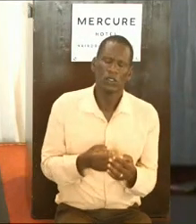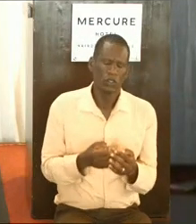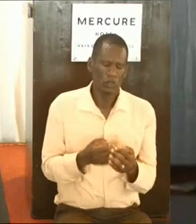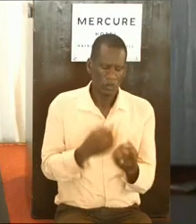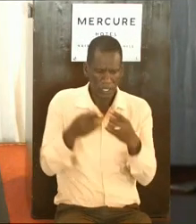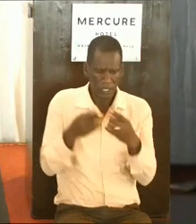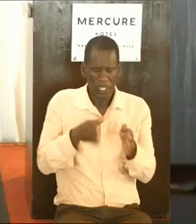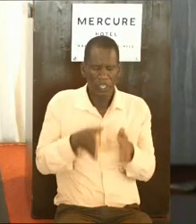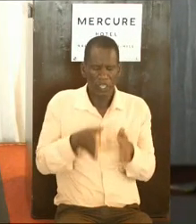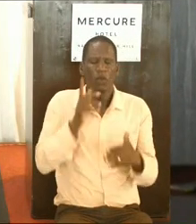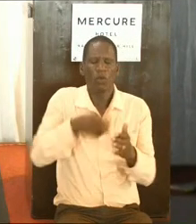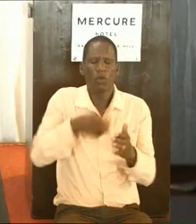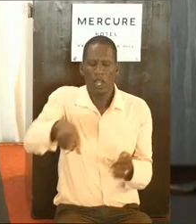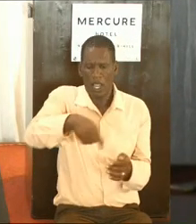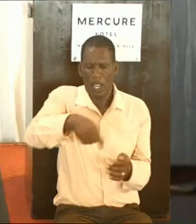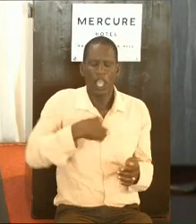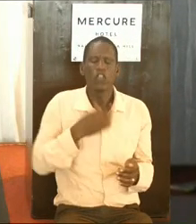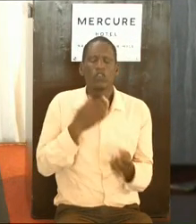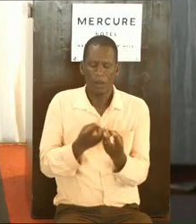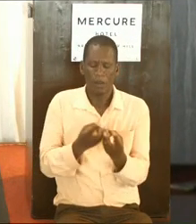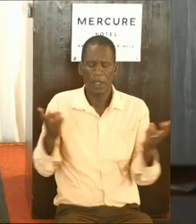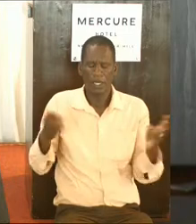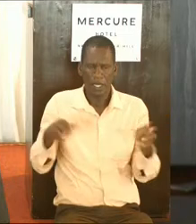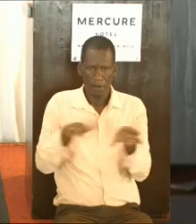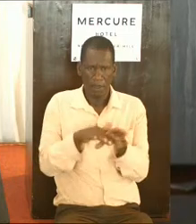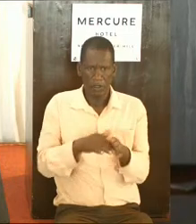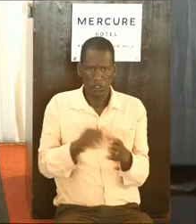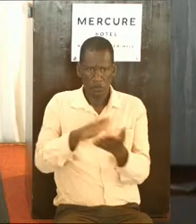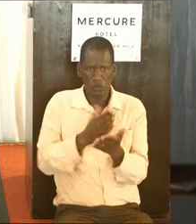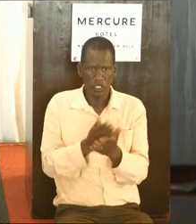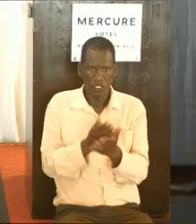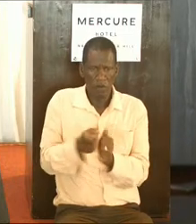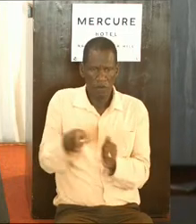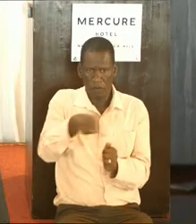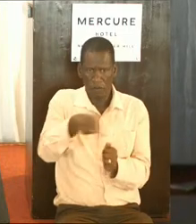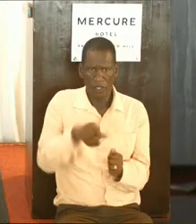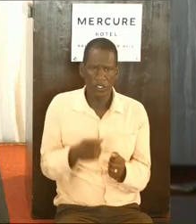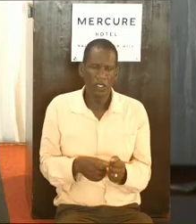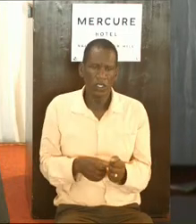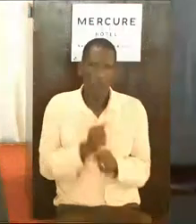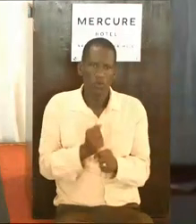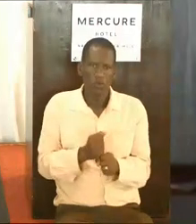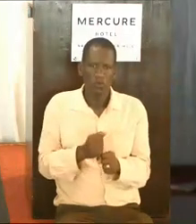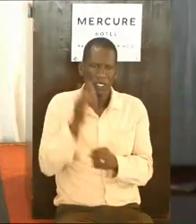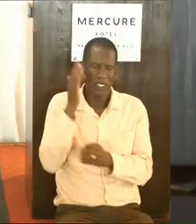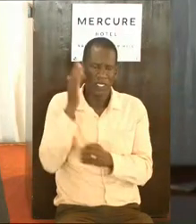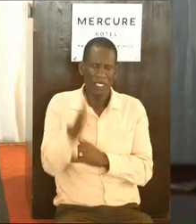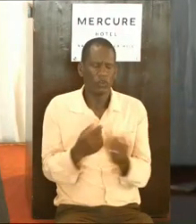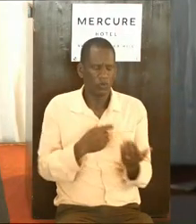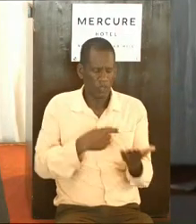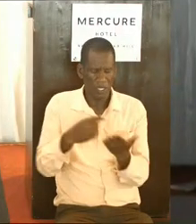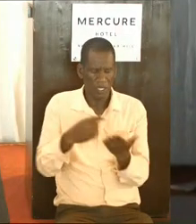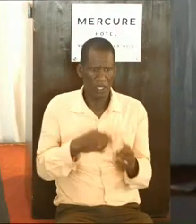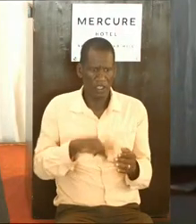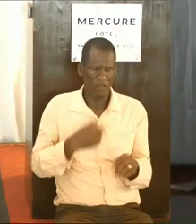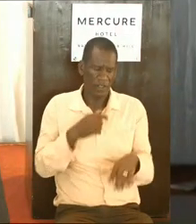context of what I want our panelists to be able to share with us because we'll just degrade into the conversation because